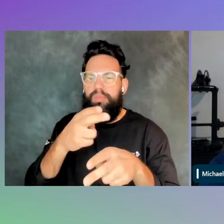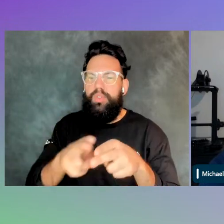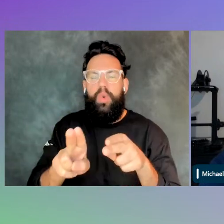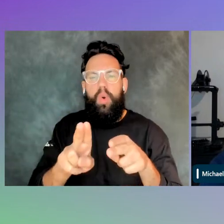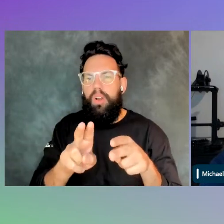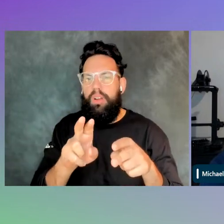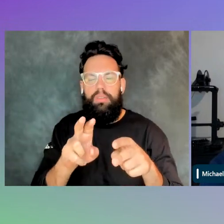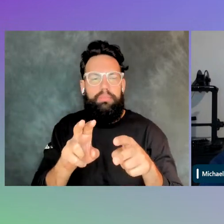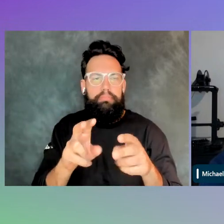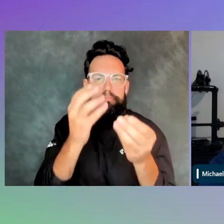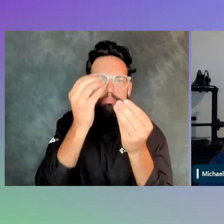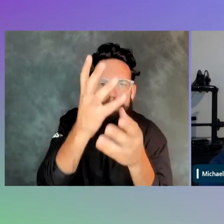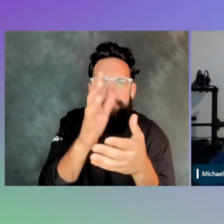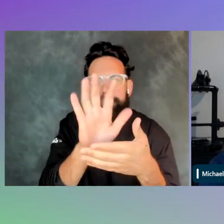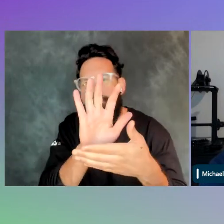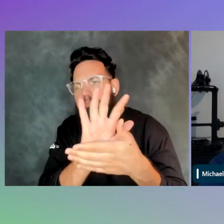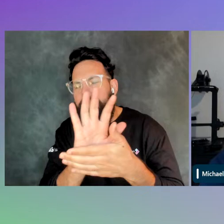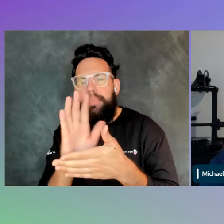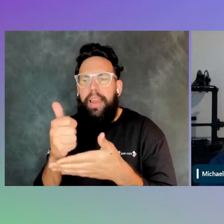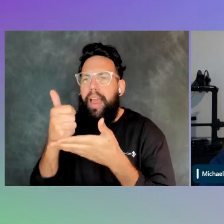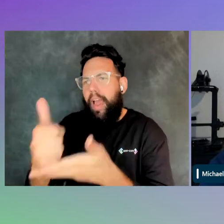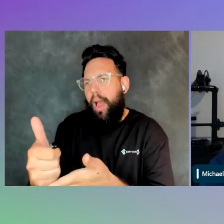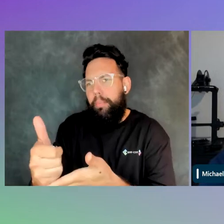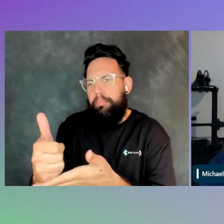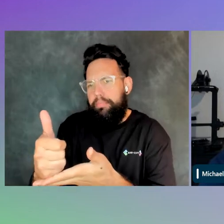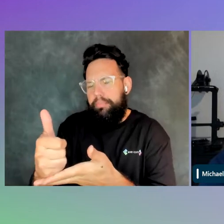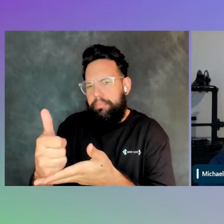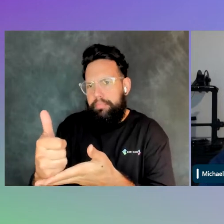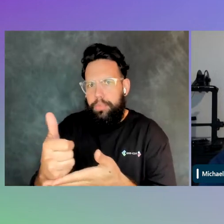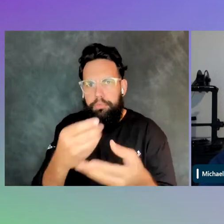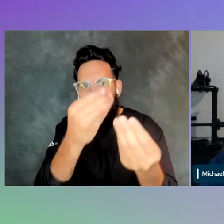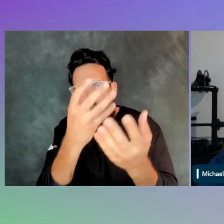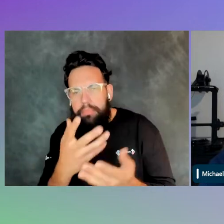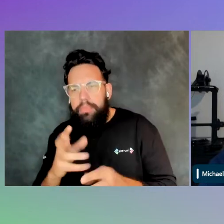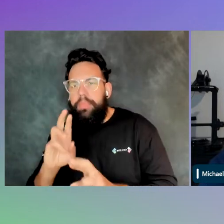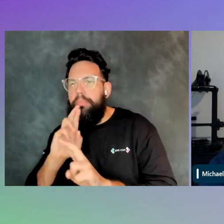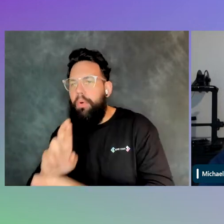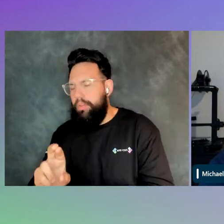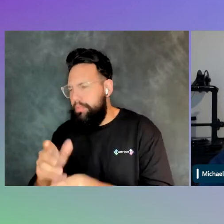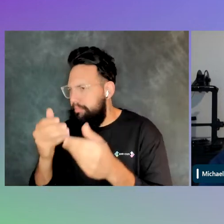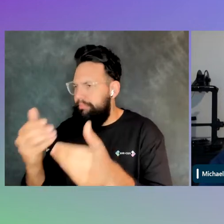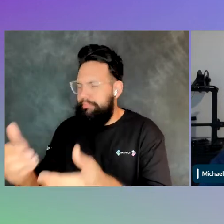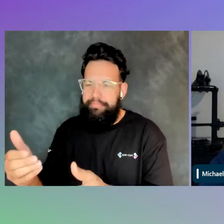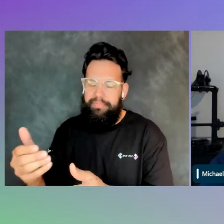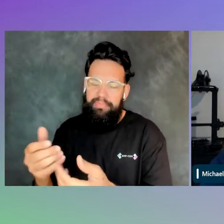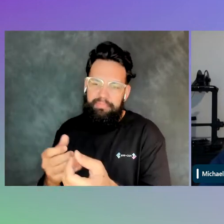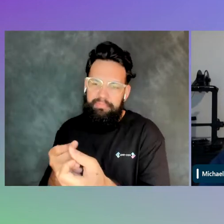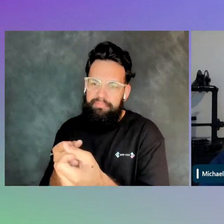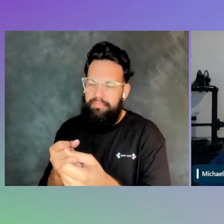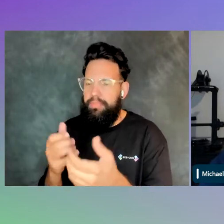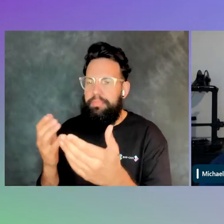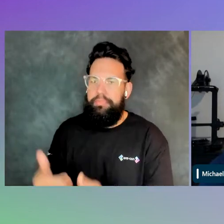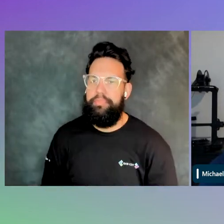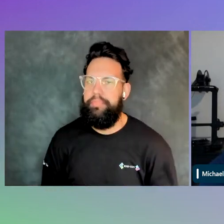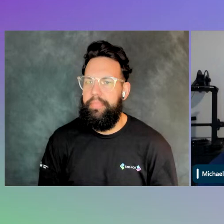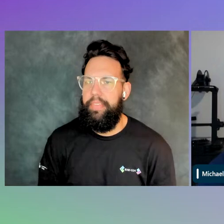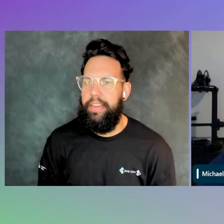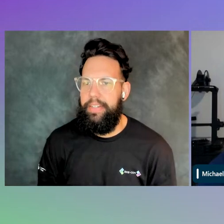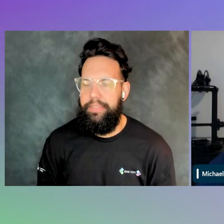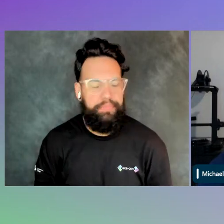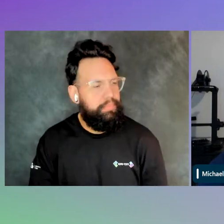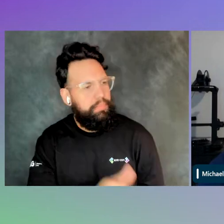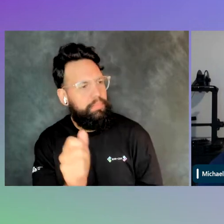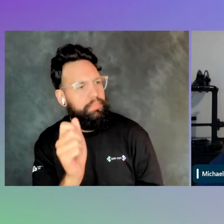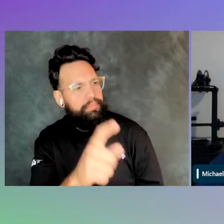reports. So go for it, is my answer. So I like that. Another one here says, I'm sorry if